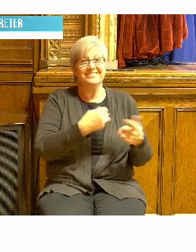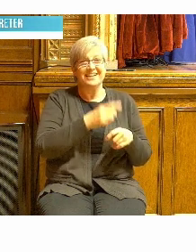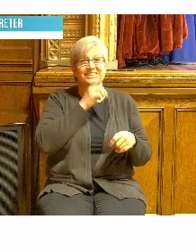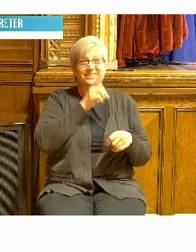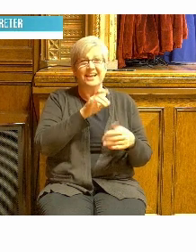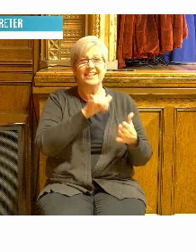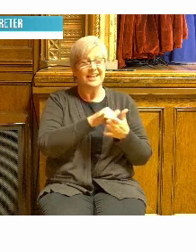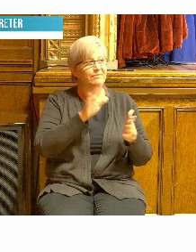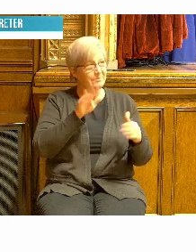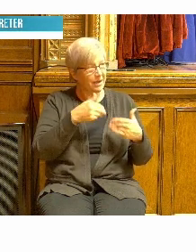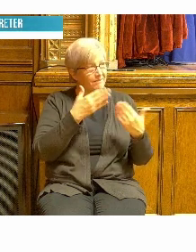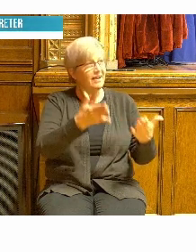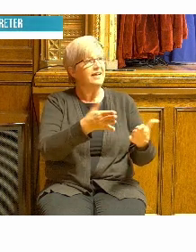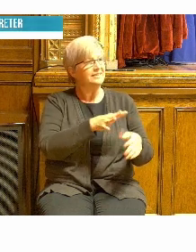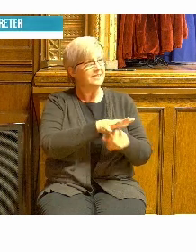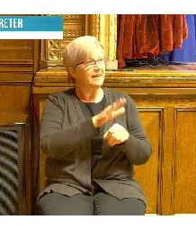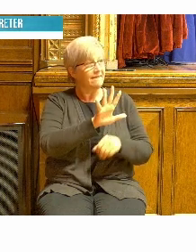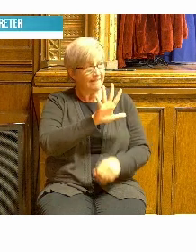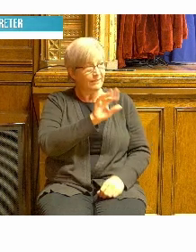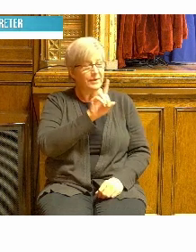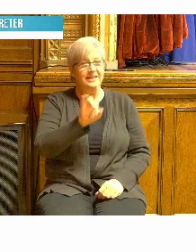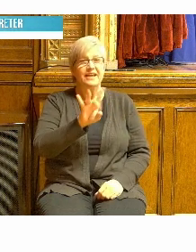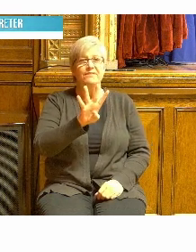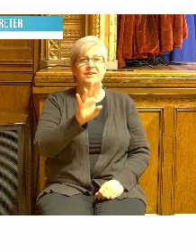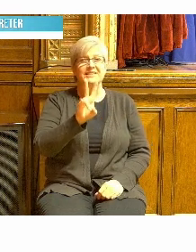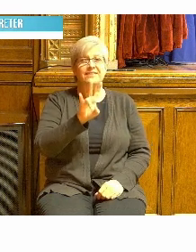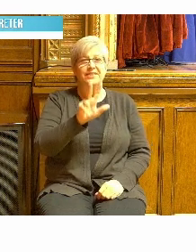sure that we provide you that number at